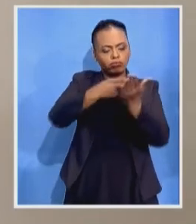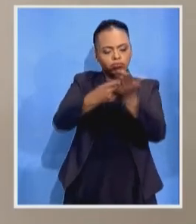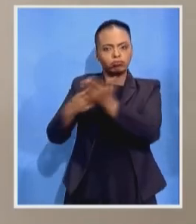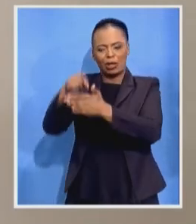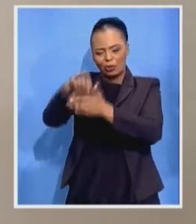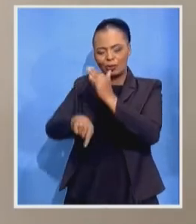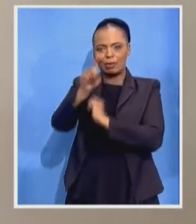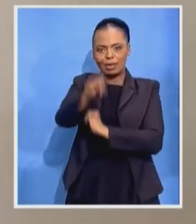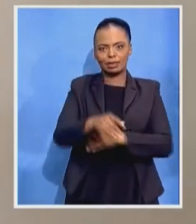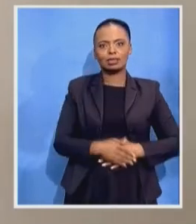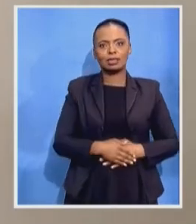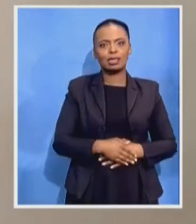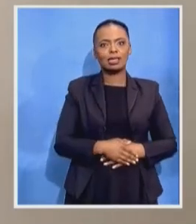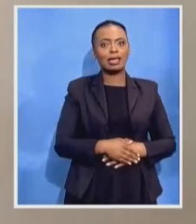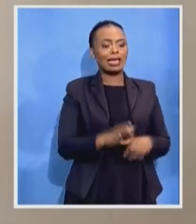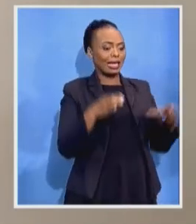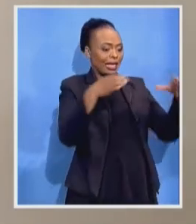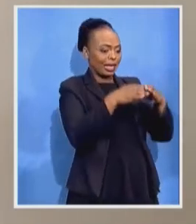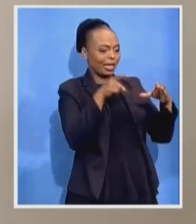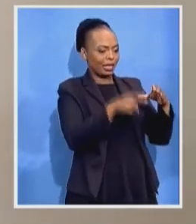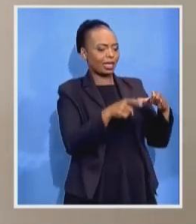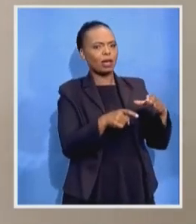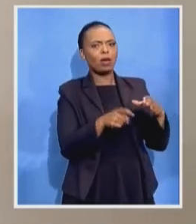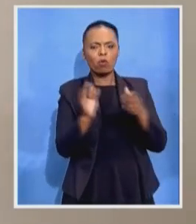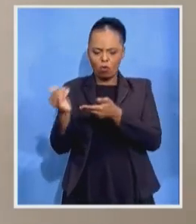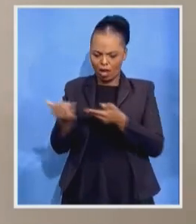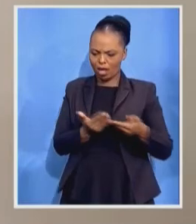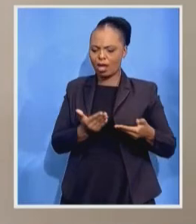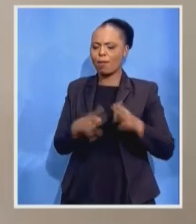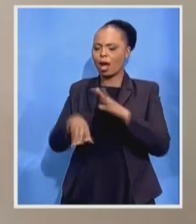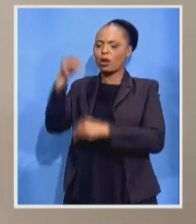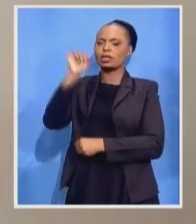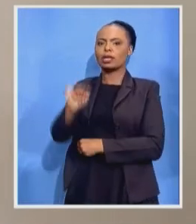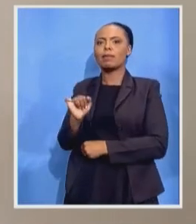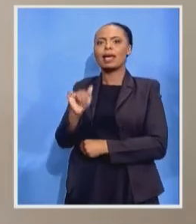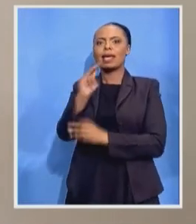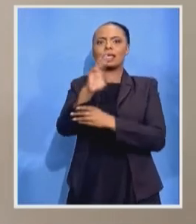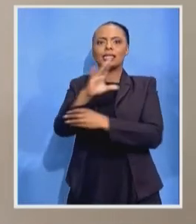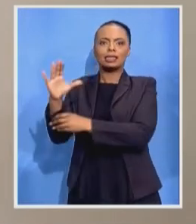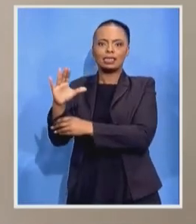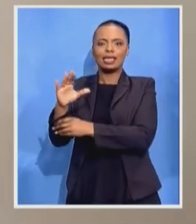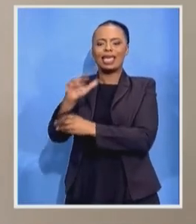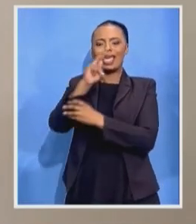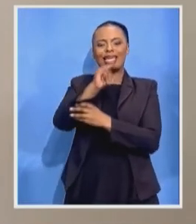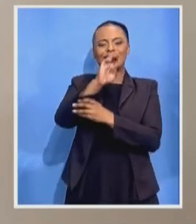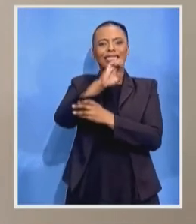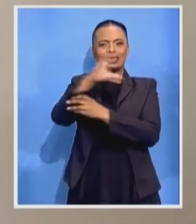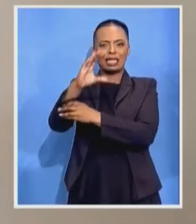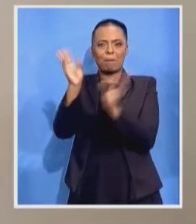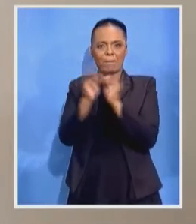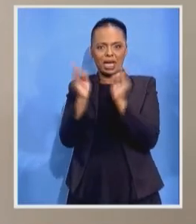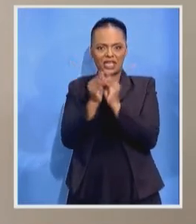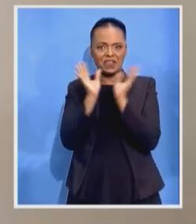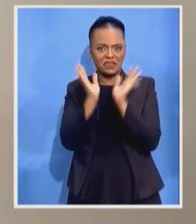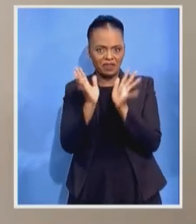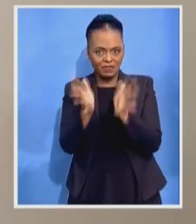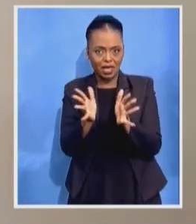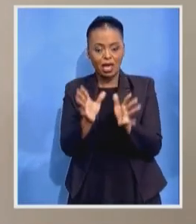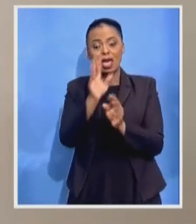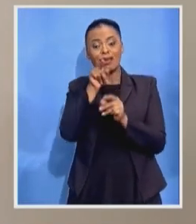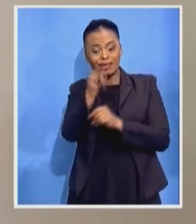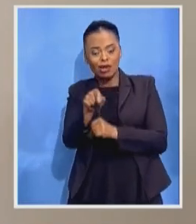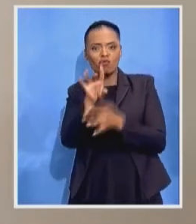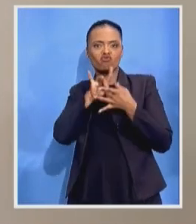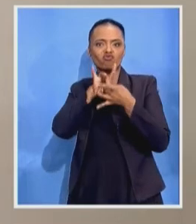of the ANC's last NEC meeting that committed to serious engagement within the alliance on